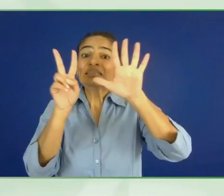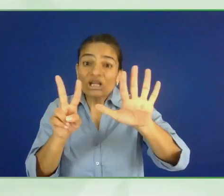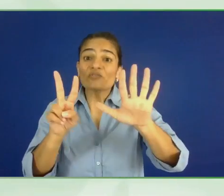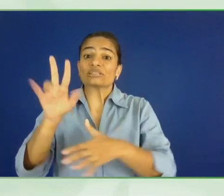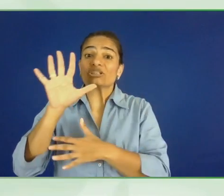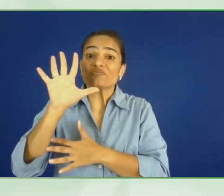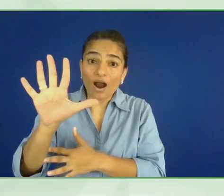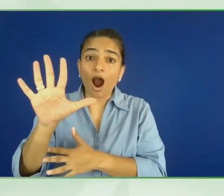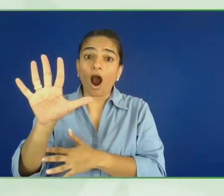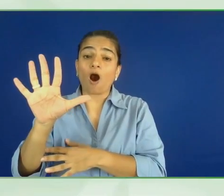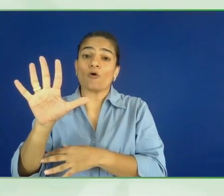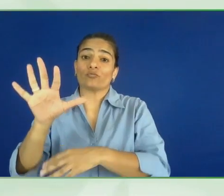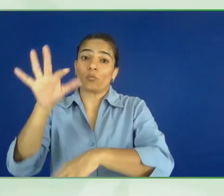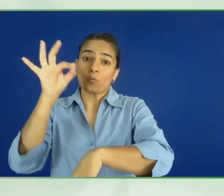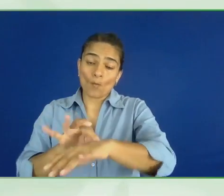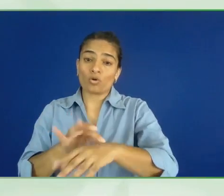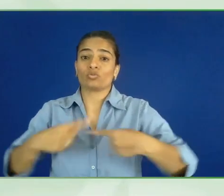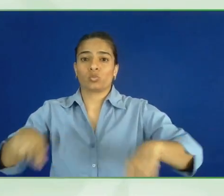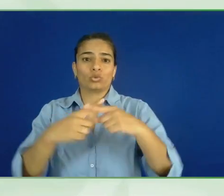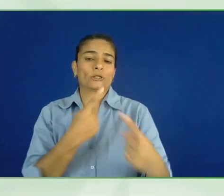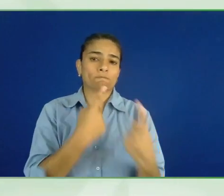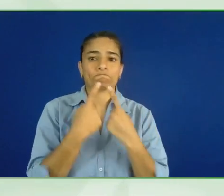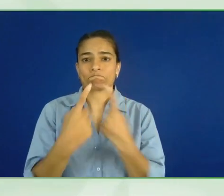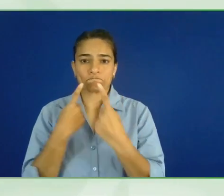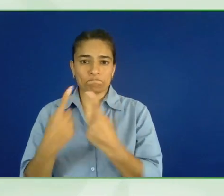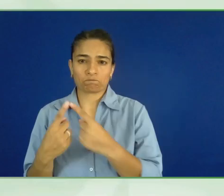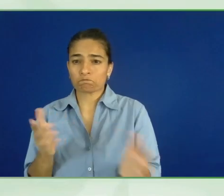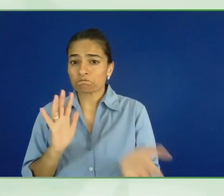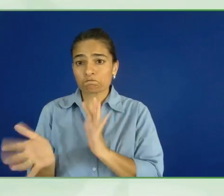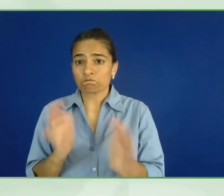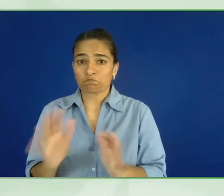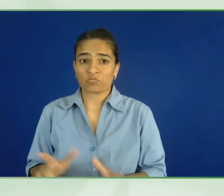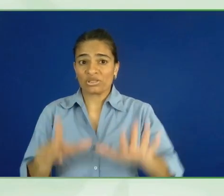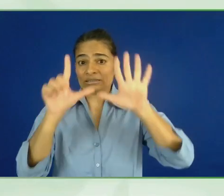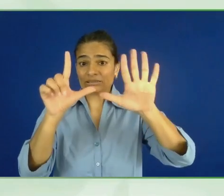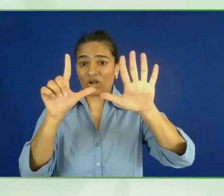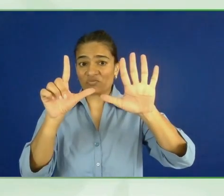have approximately 7-8 minutes for each